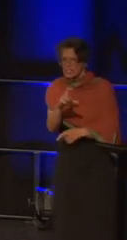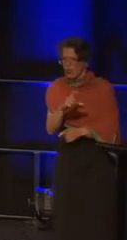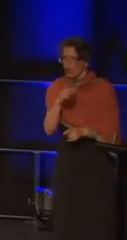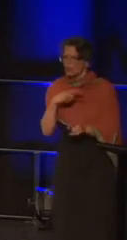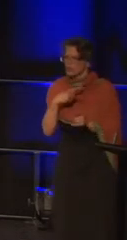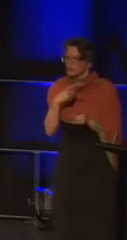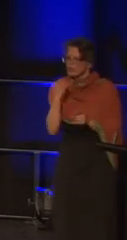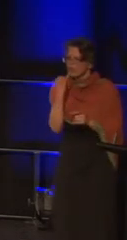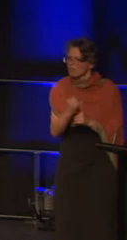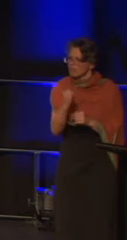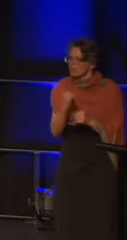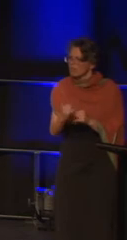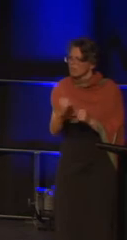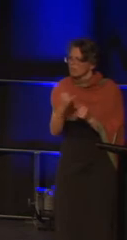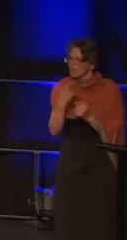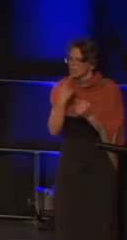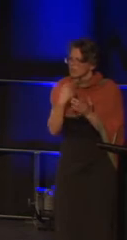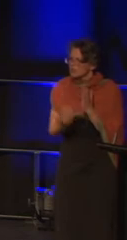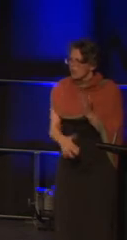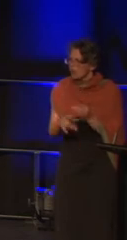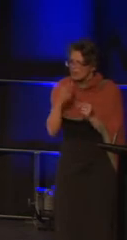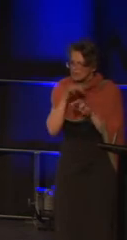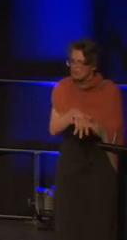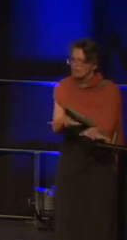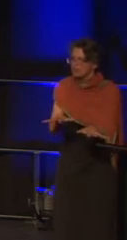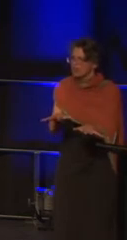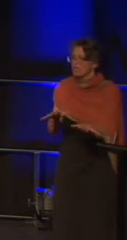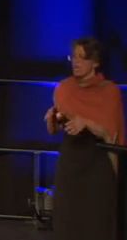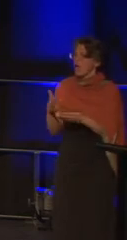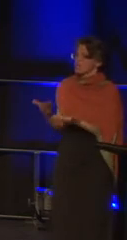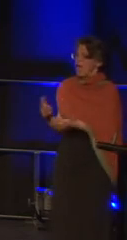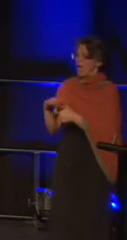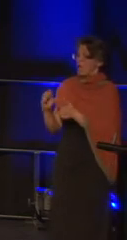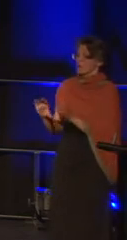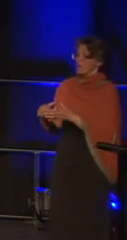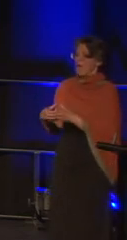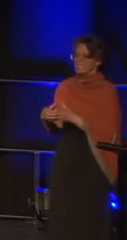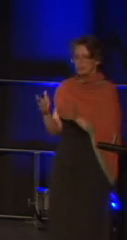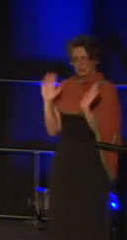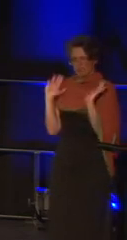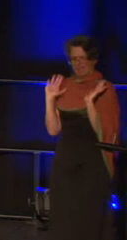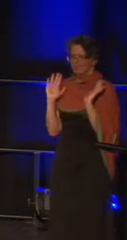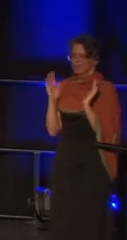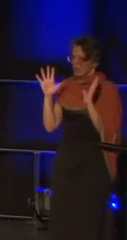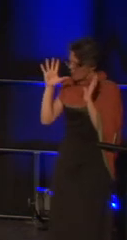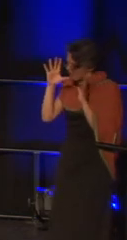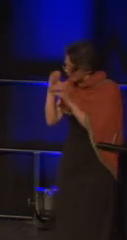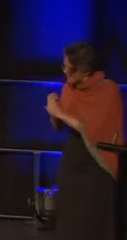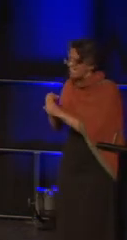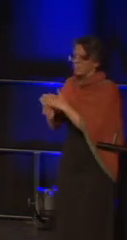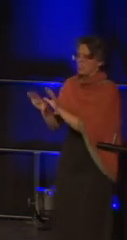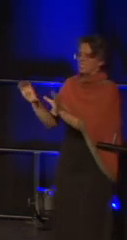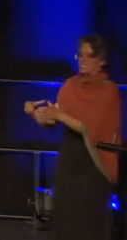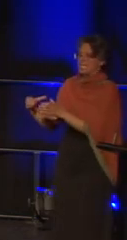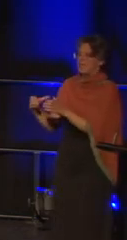tactics. We haven't wanted to engage in that anymore, and it's also because we believe in our team. Our team is incredibly